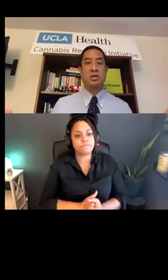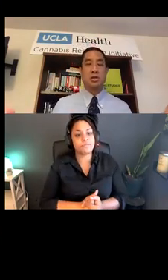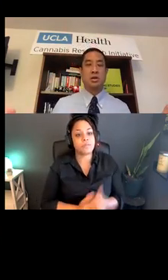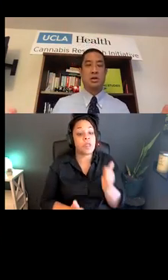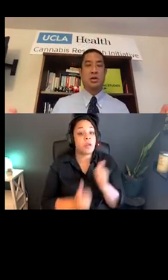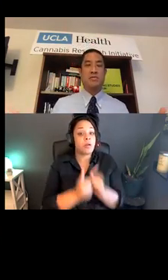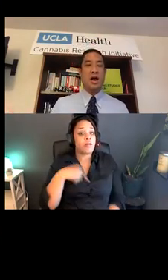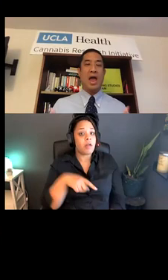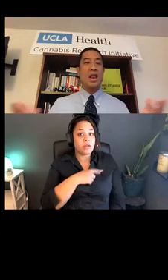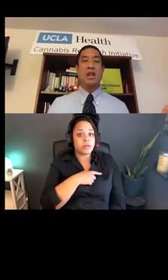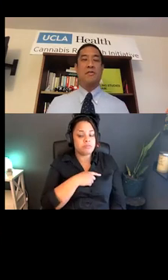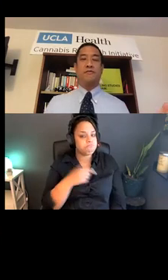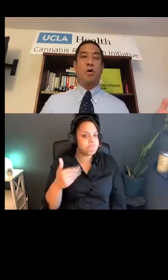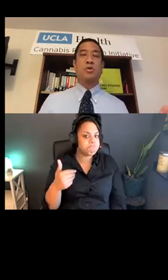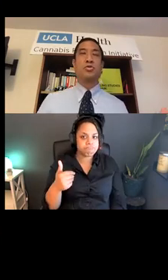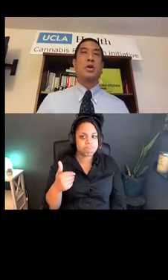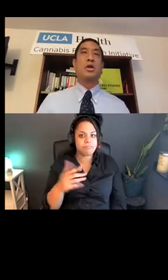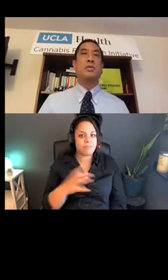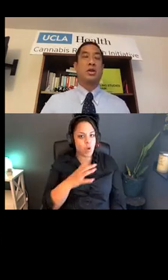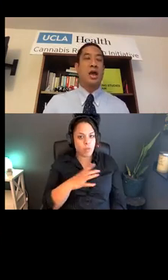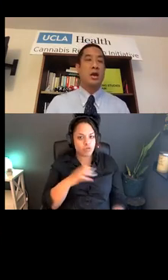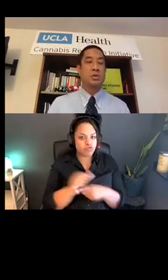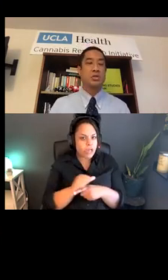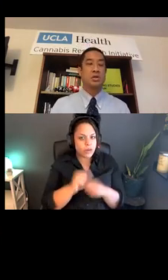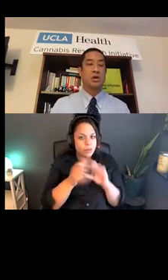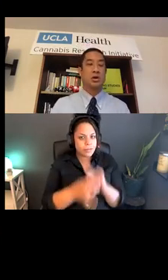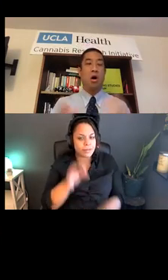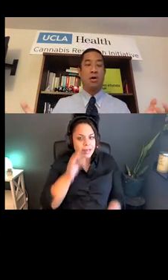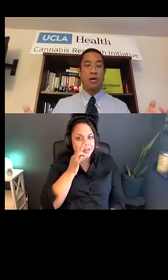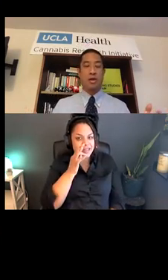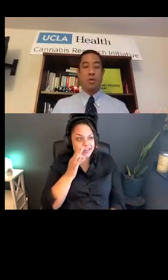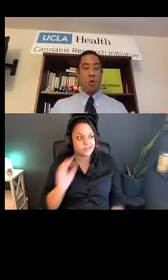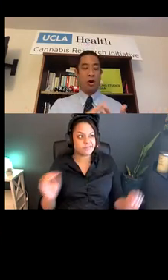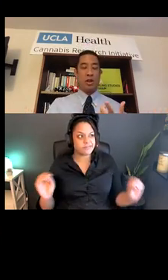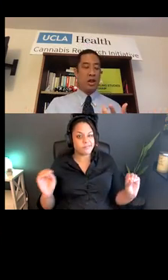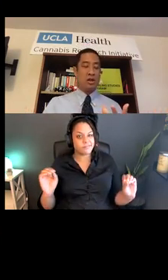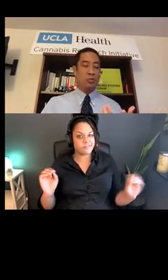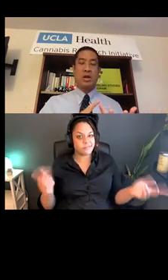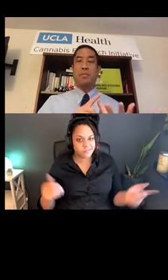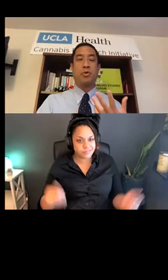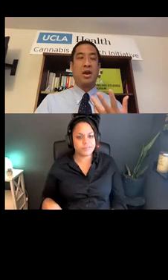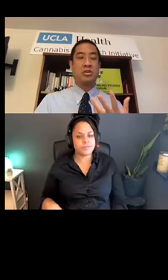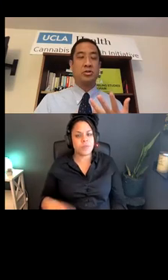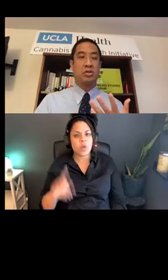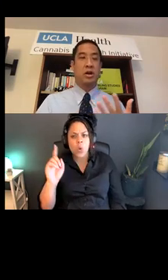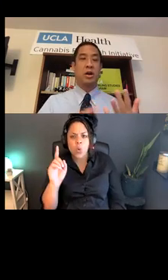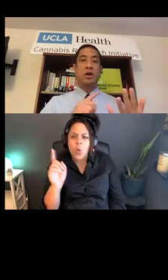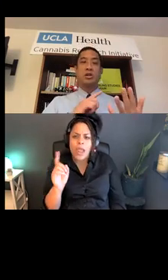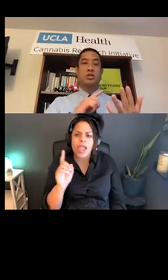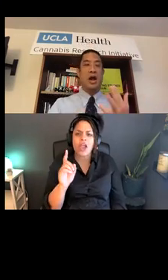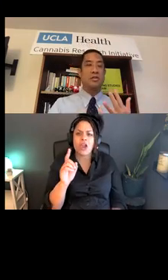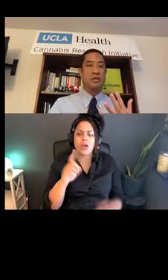us have not had any formal training about cannabis at all, where it is, what kind of products are out